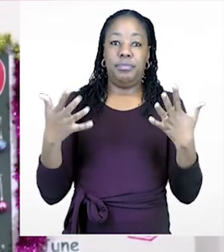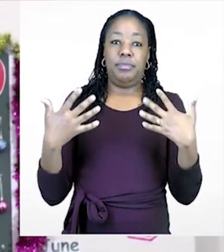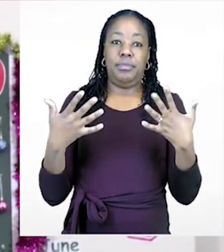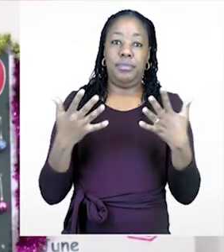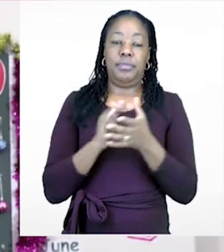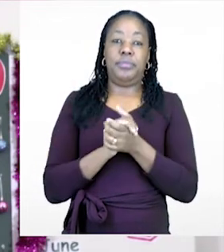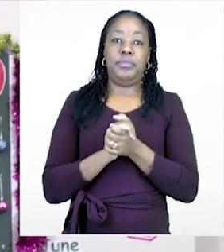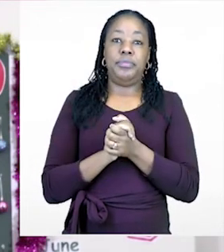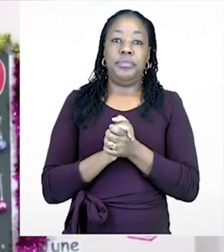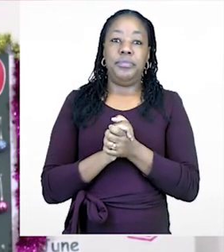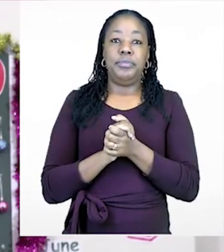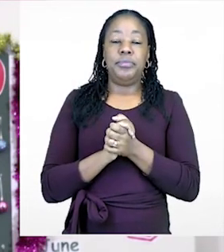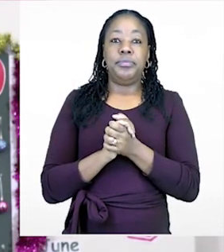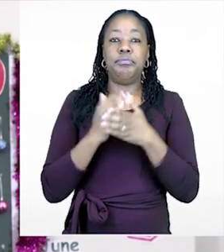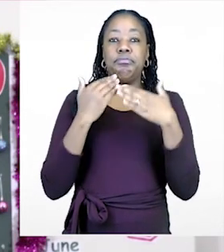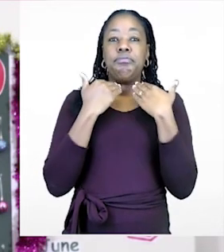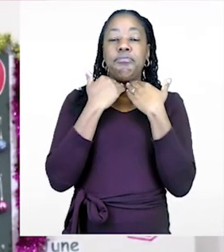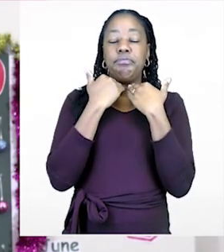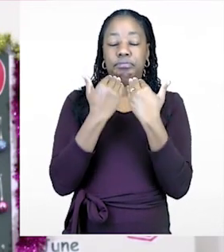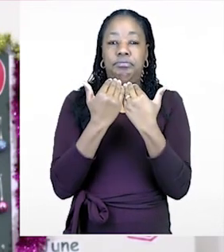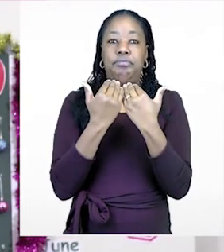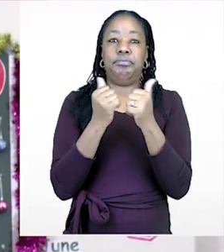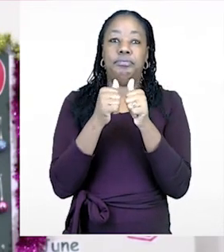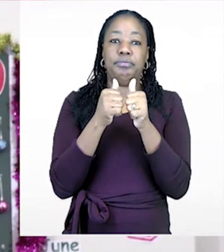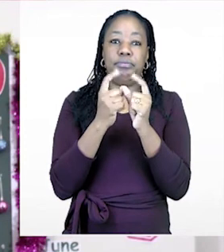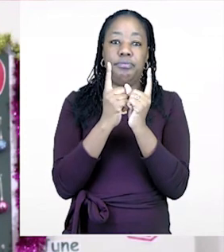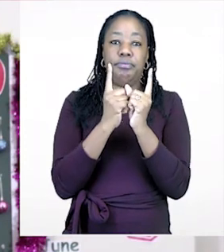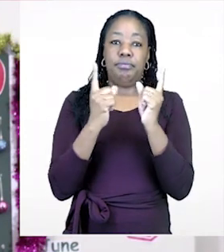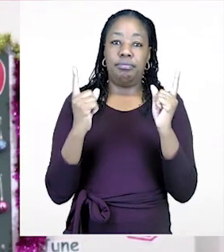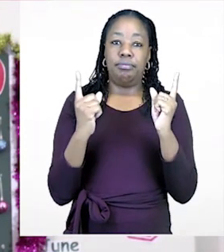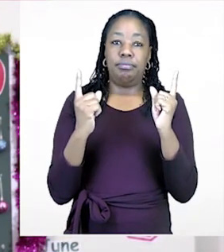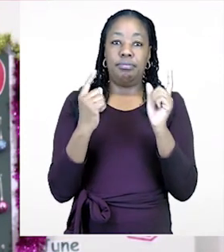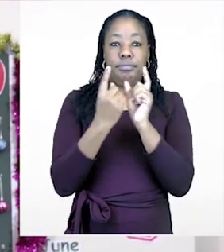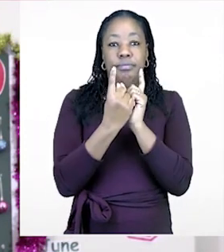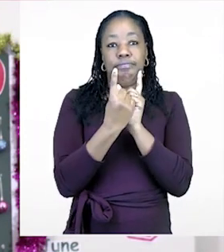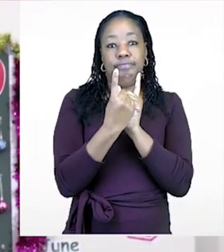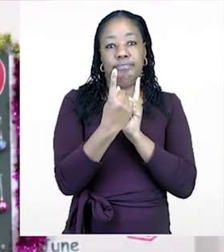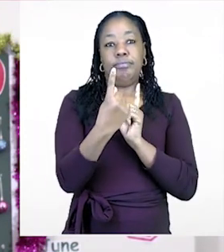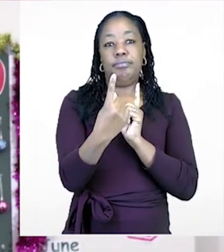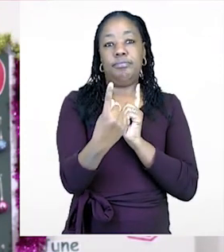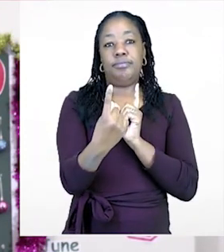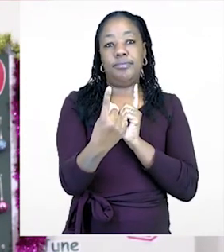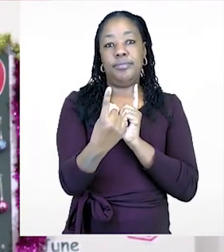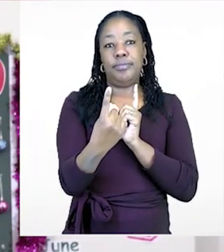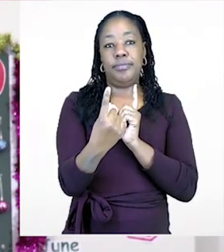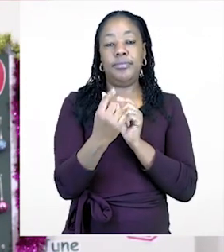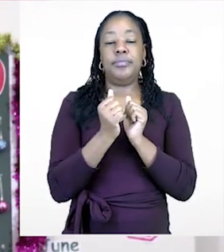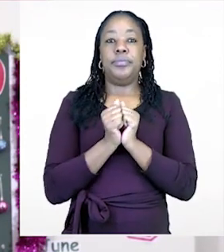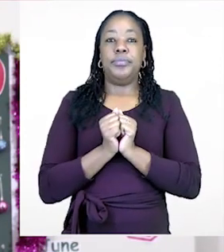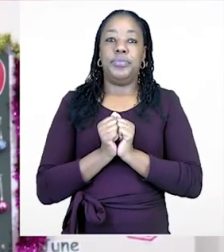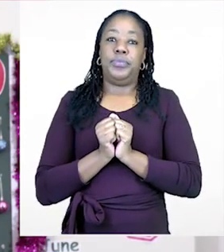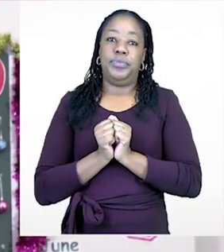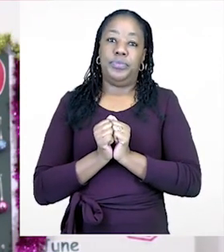else. It's also very important for you to check your social distancing by putting your hands by your side and